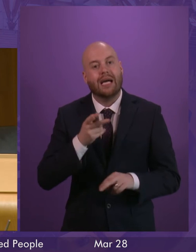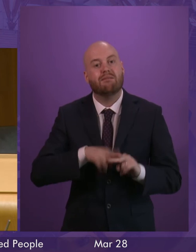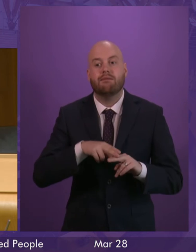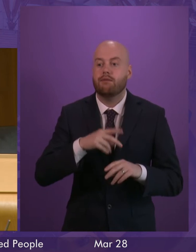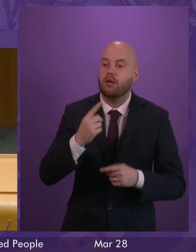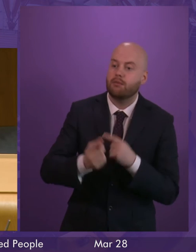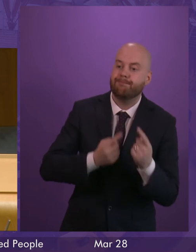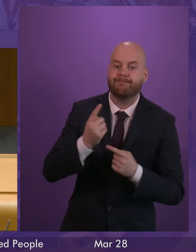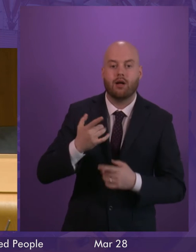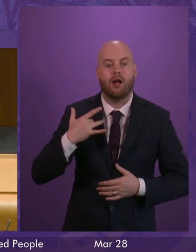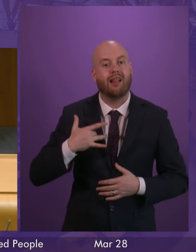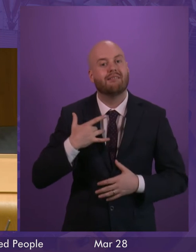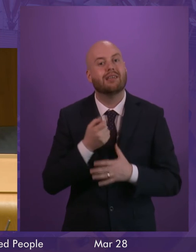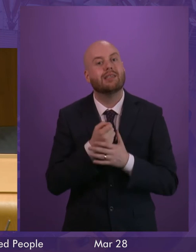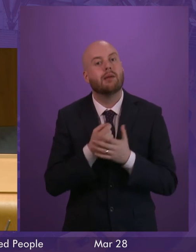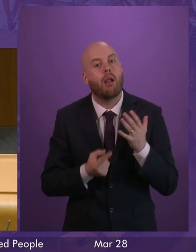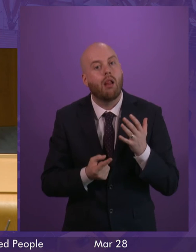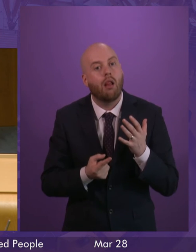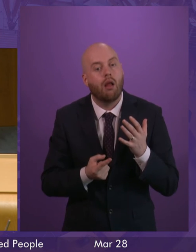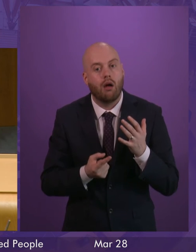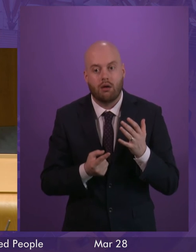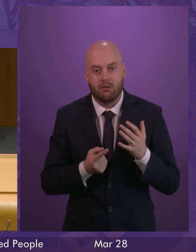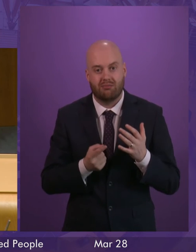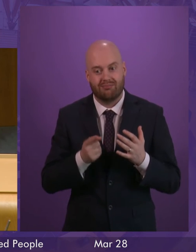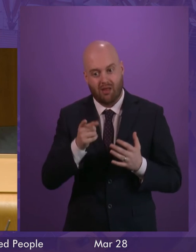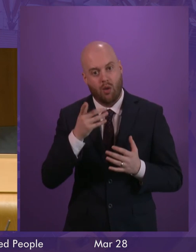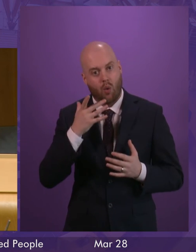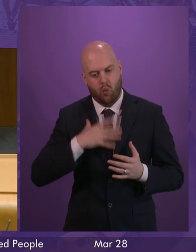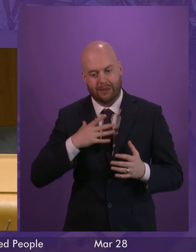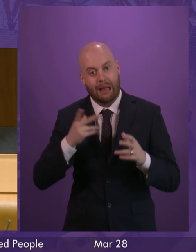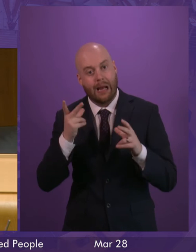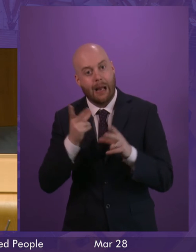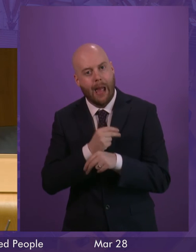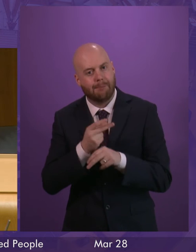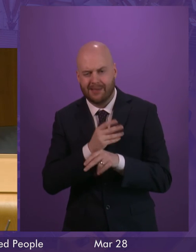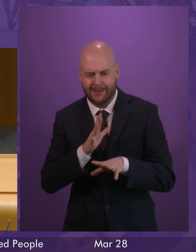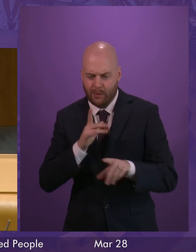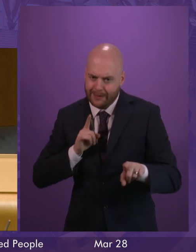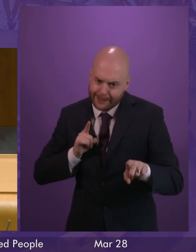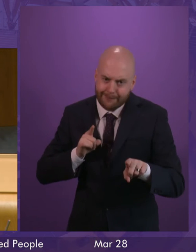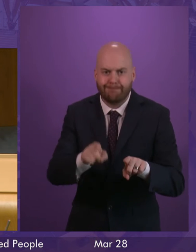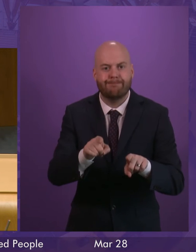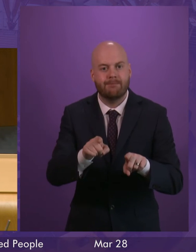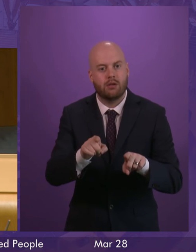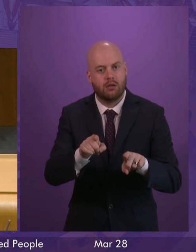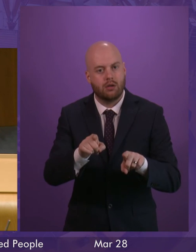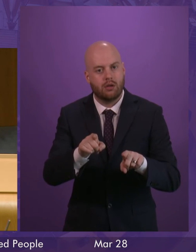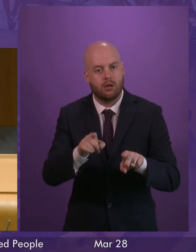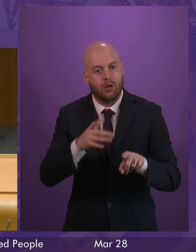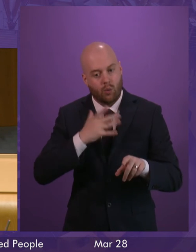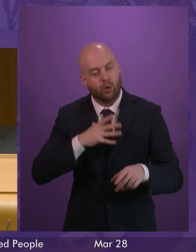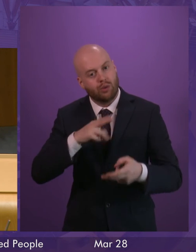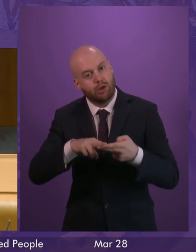a disability. And the plan to half that gap again and to improve the employment rate of disabled people